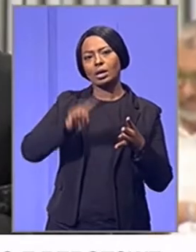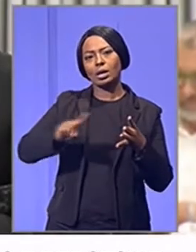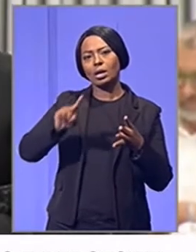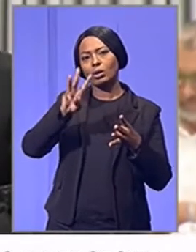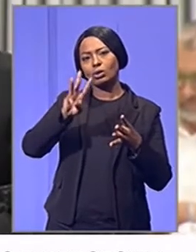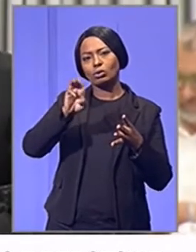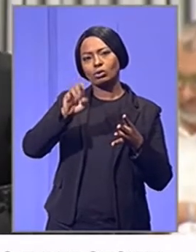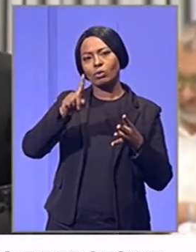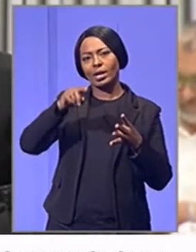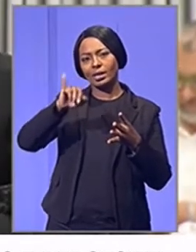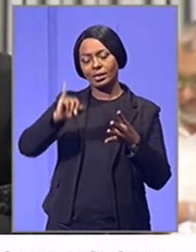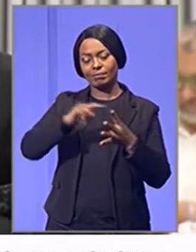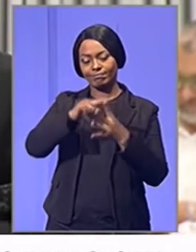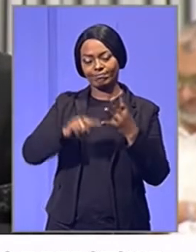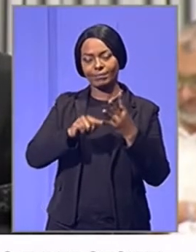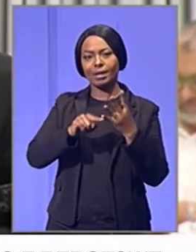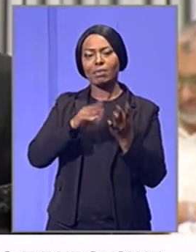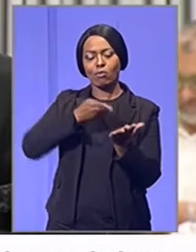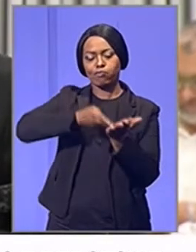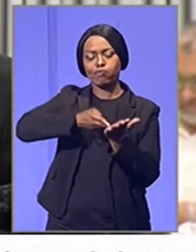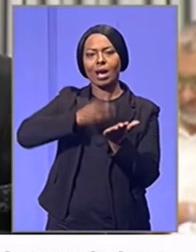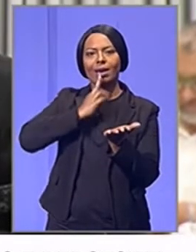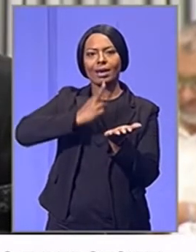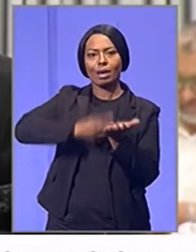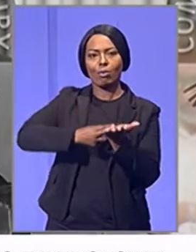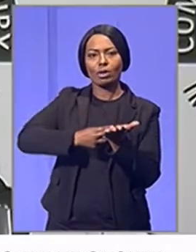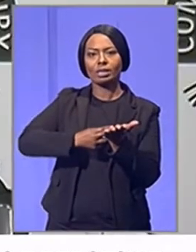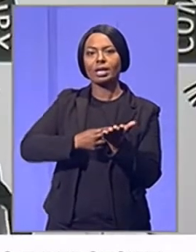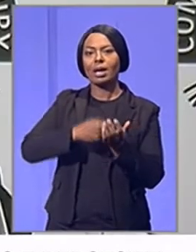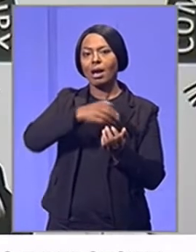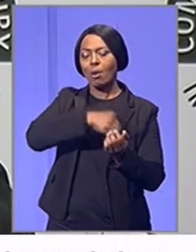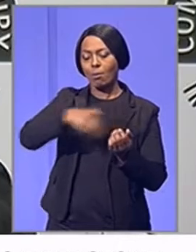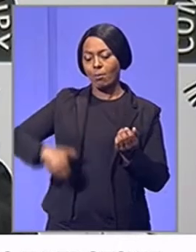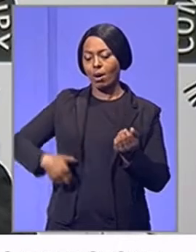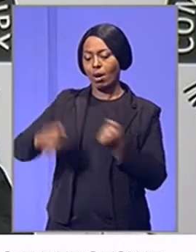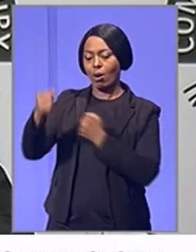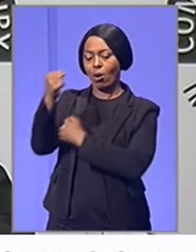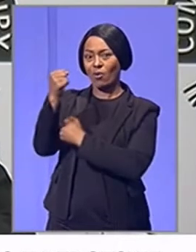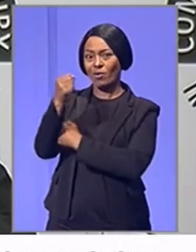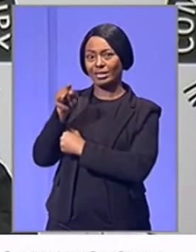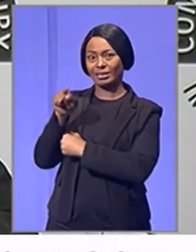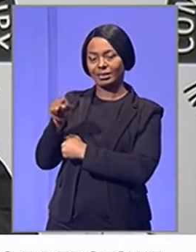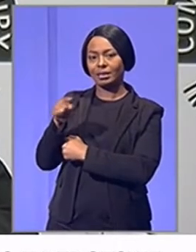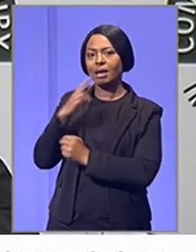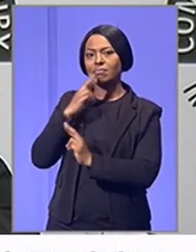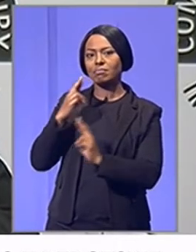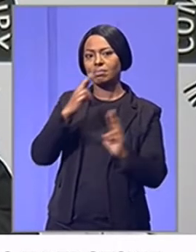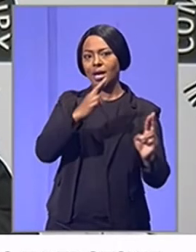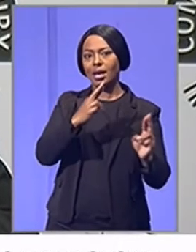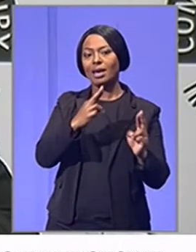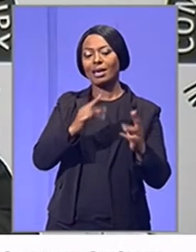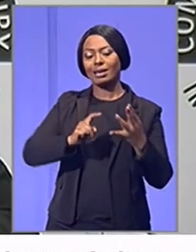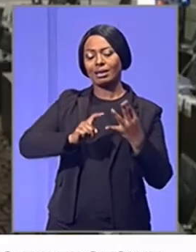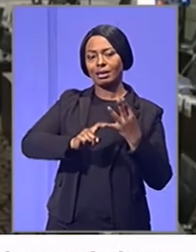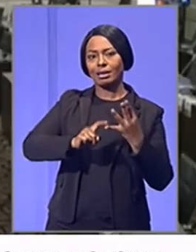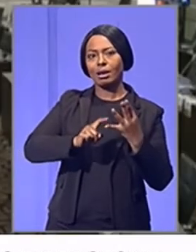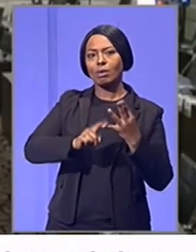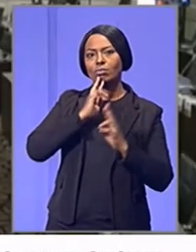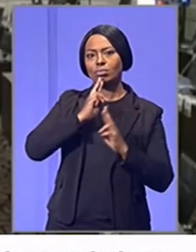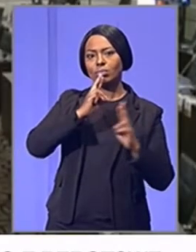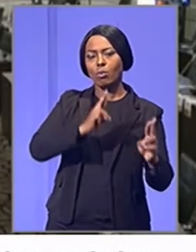go atoloswa ga paka ya Khomishine, kantoro ya Mopresidente e itsisitse fa karolo ya bofelo ya Pegelo e tla rebolwa seetebosigo a